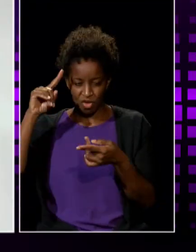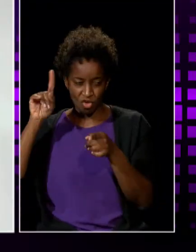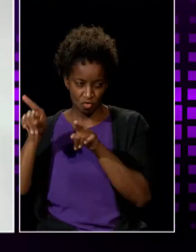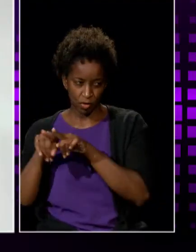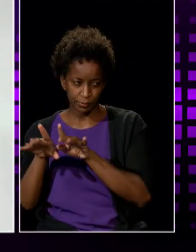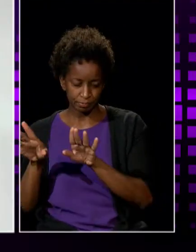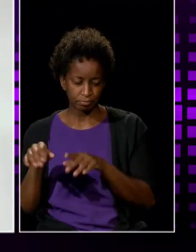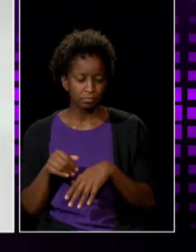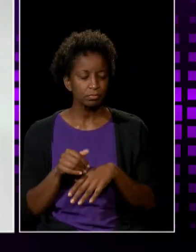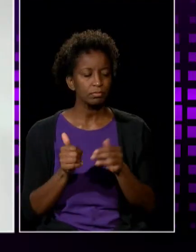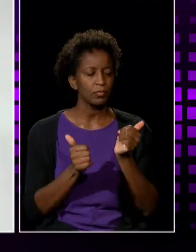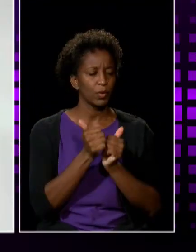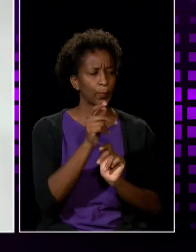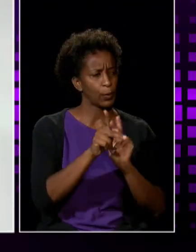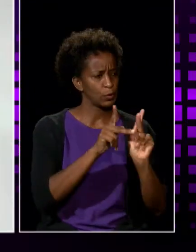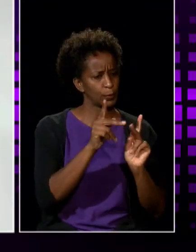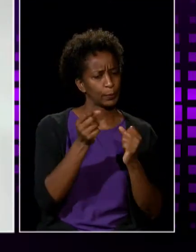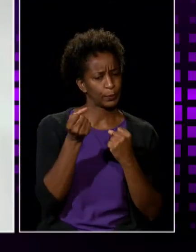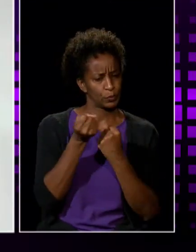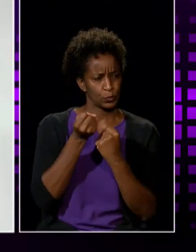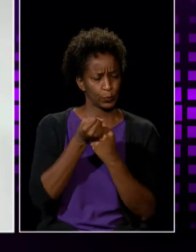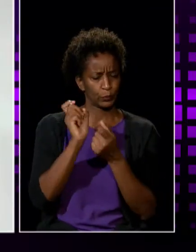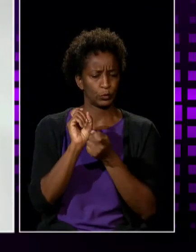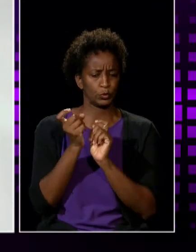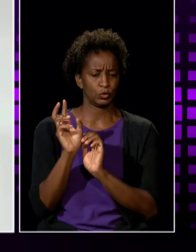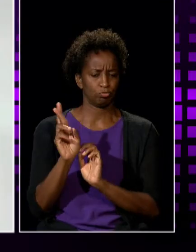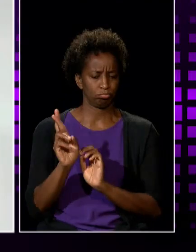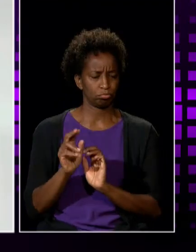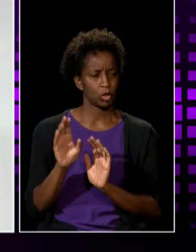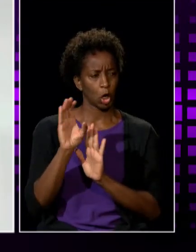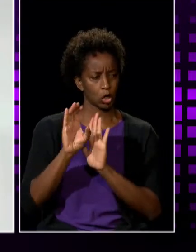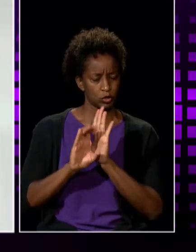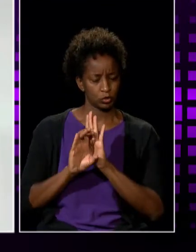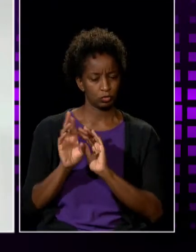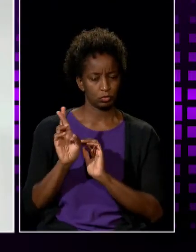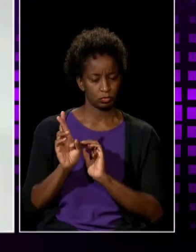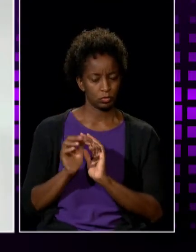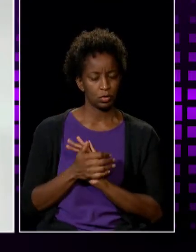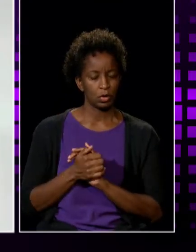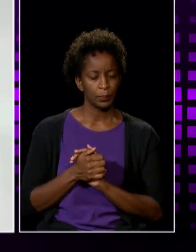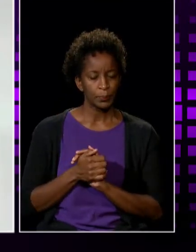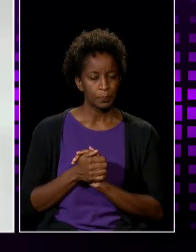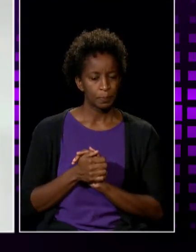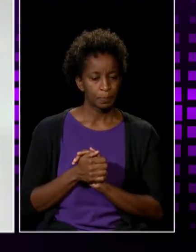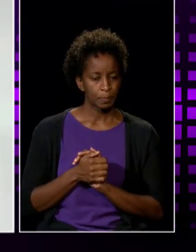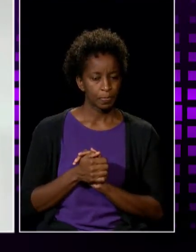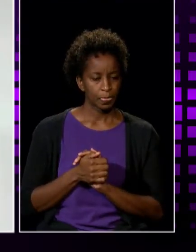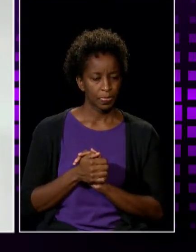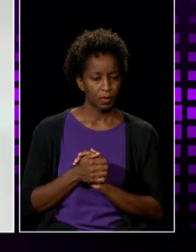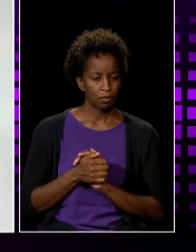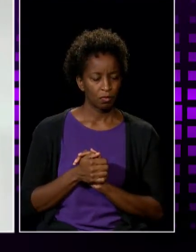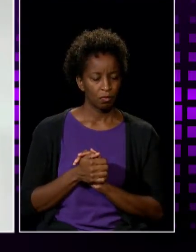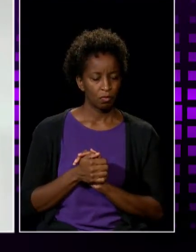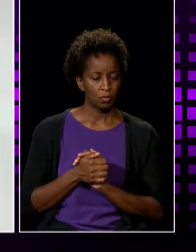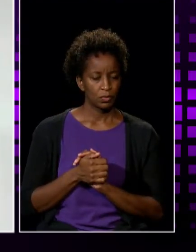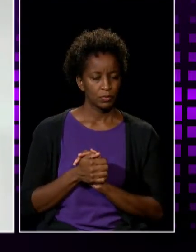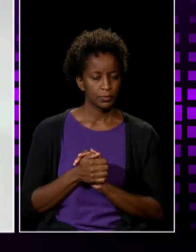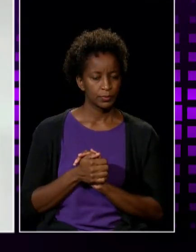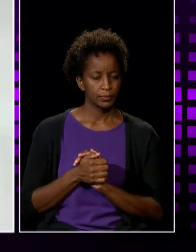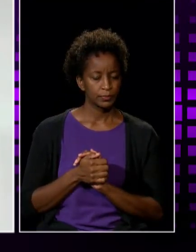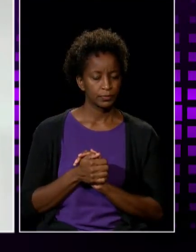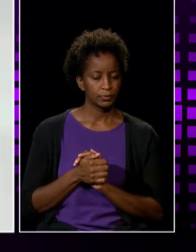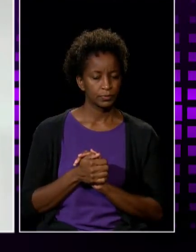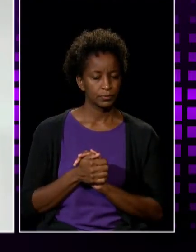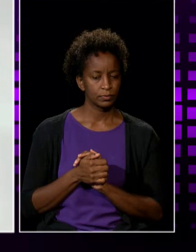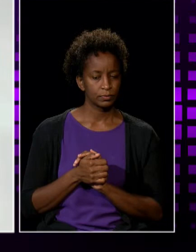the greatest evidence of this would have been the election. Republicanism formed part